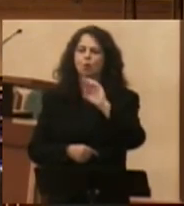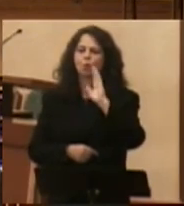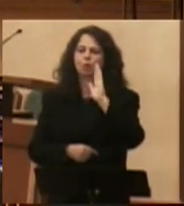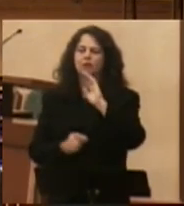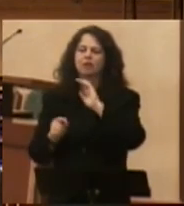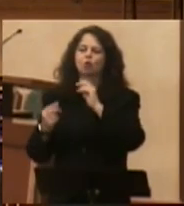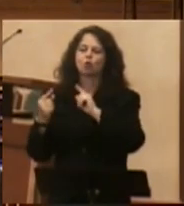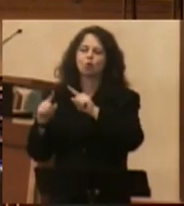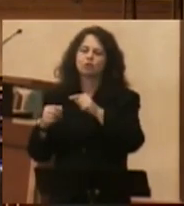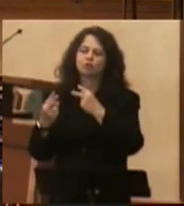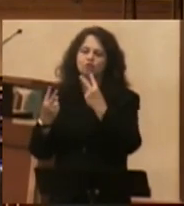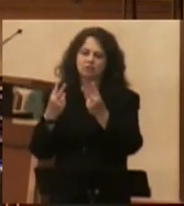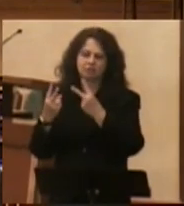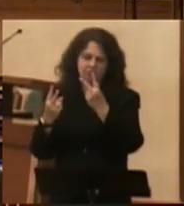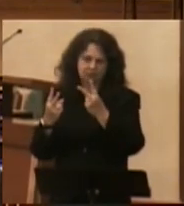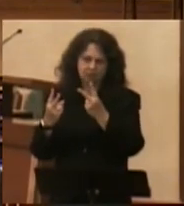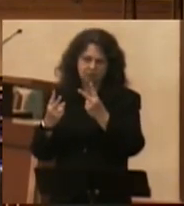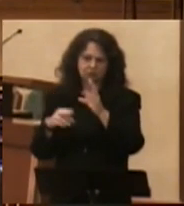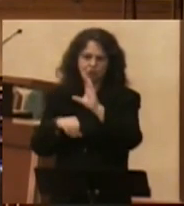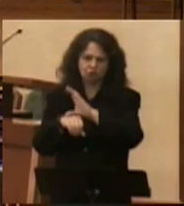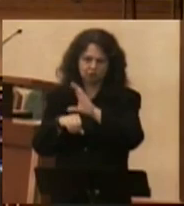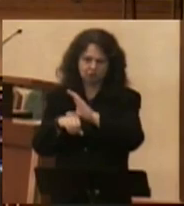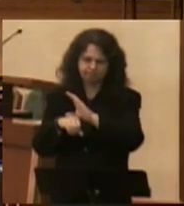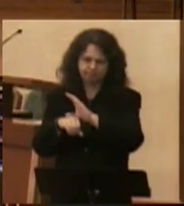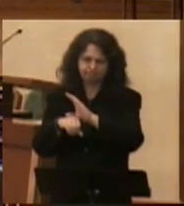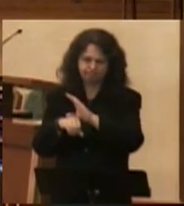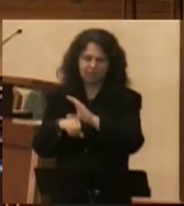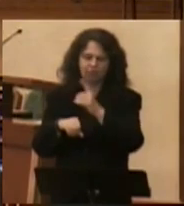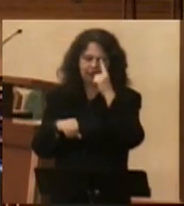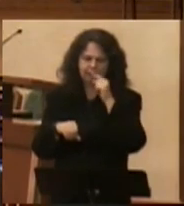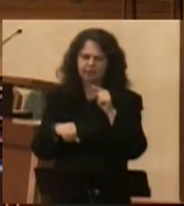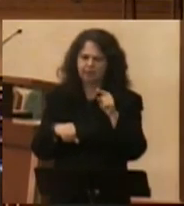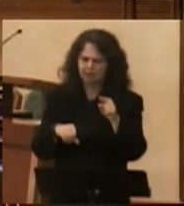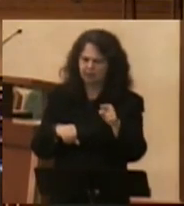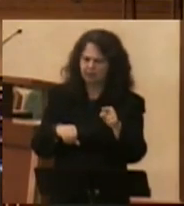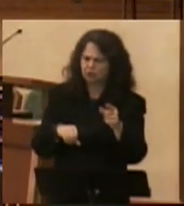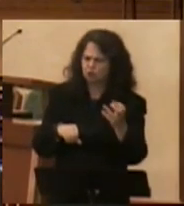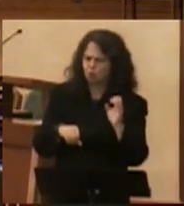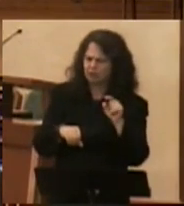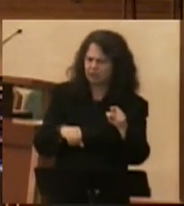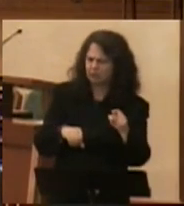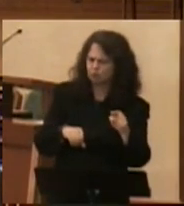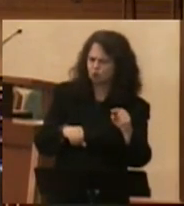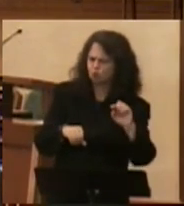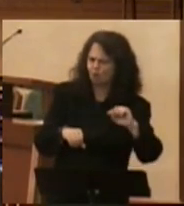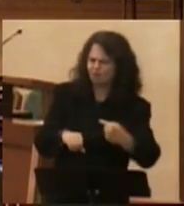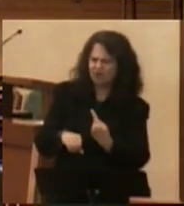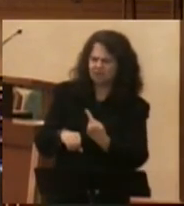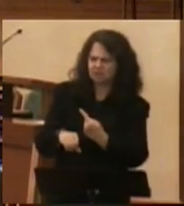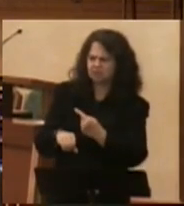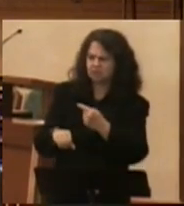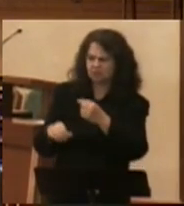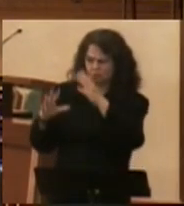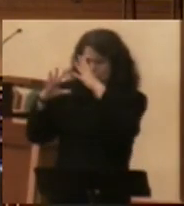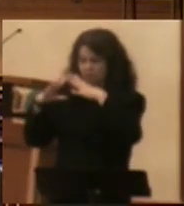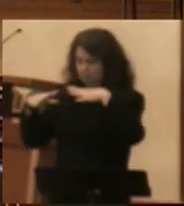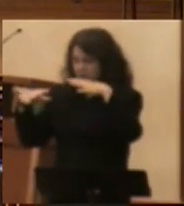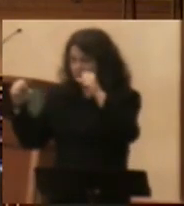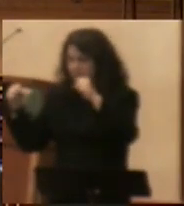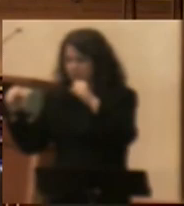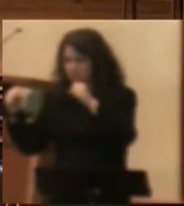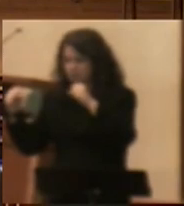would offend the president. Those were days in which the American president could seriously affect the fortunes of